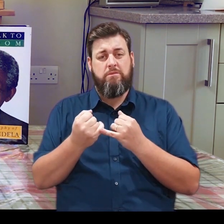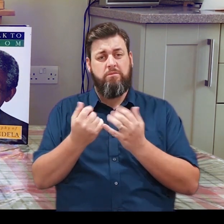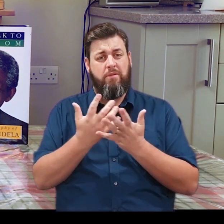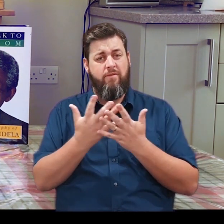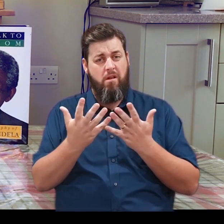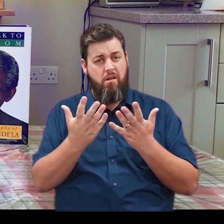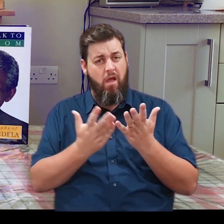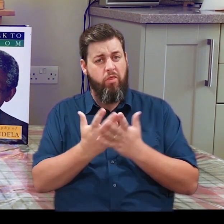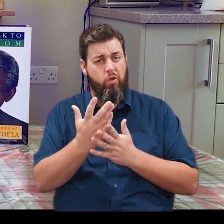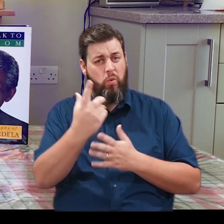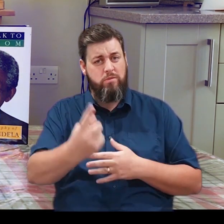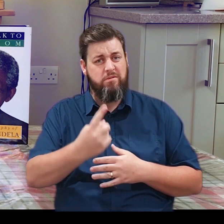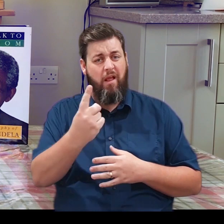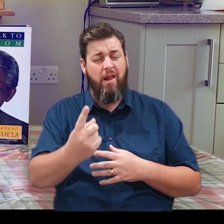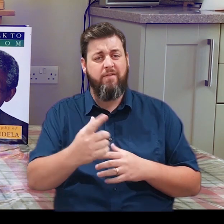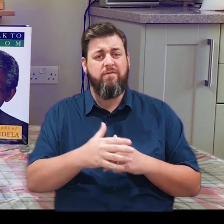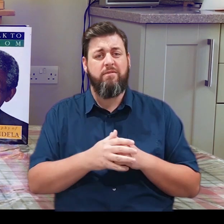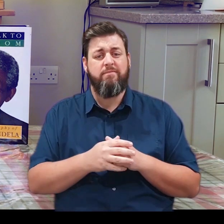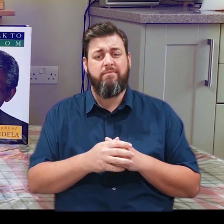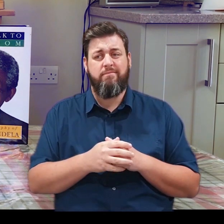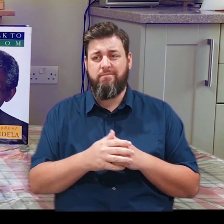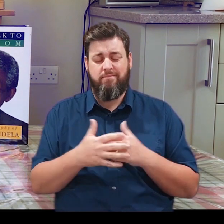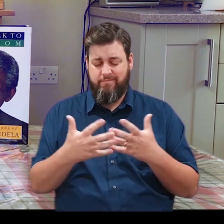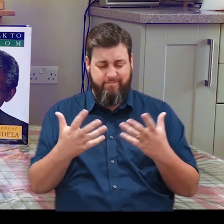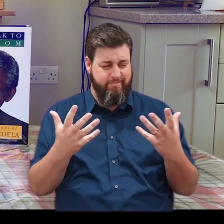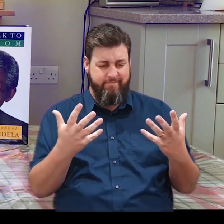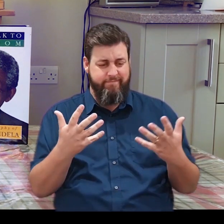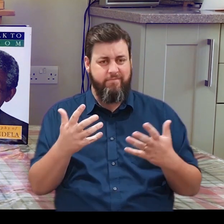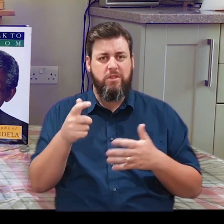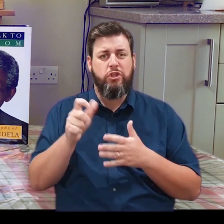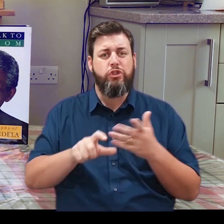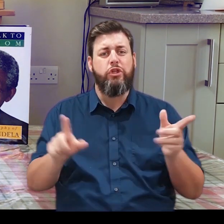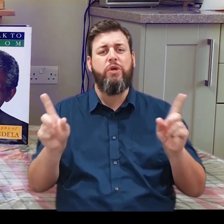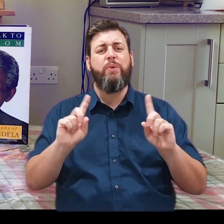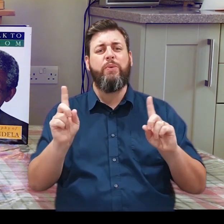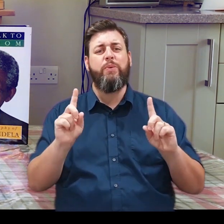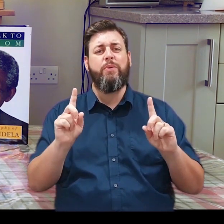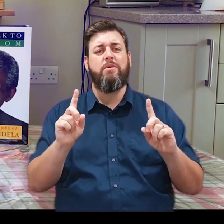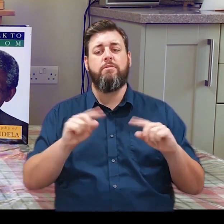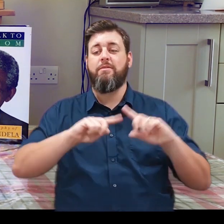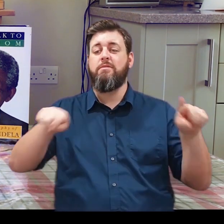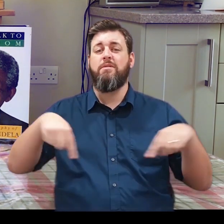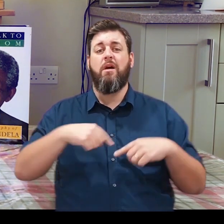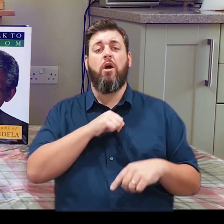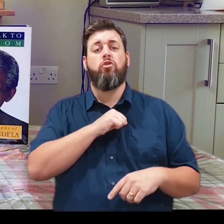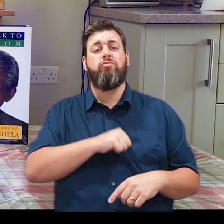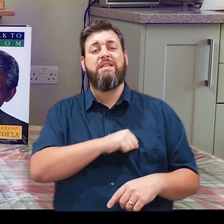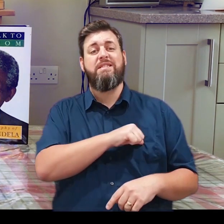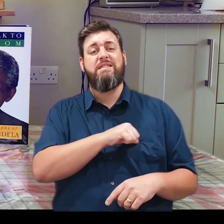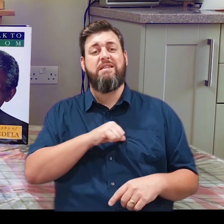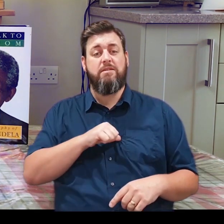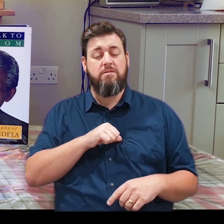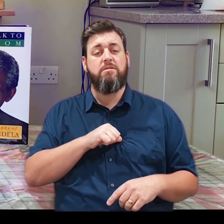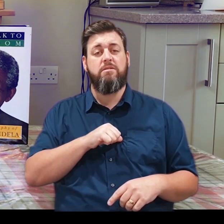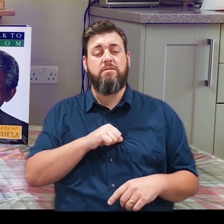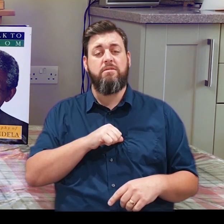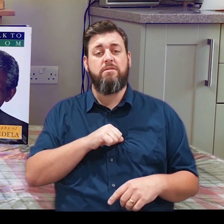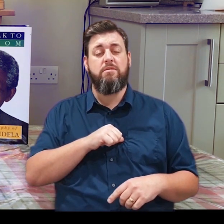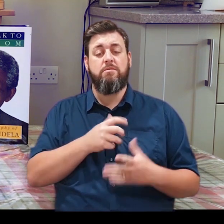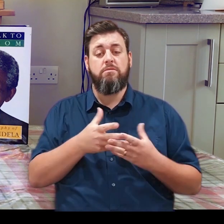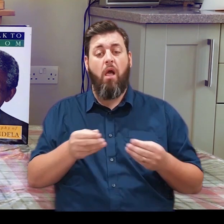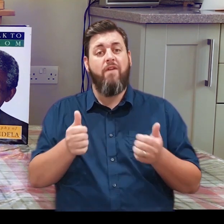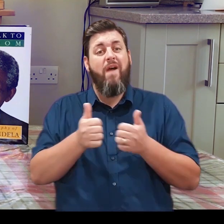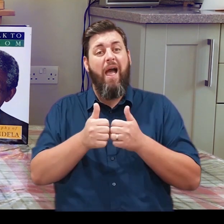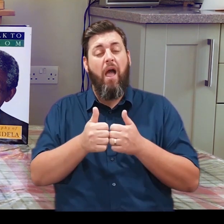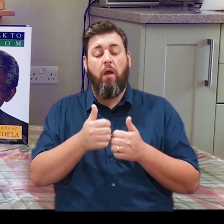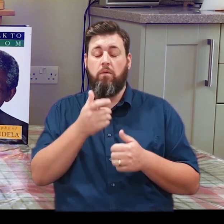through. What do we do with that? For Christians, it's all summed up in a word, hope.